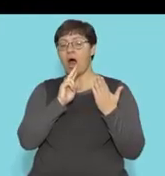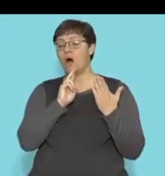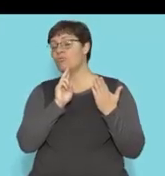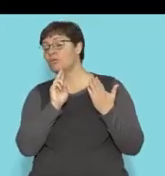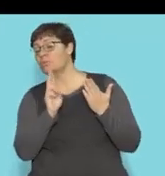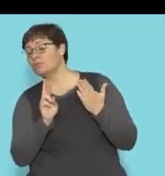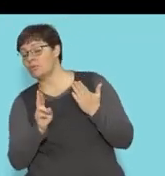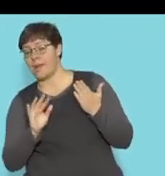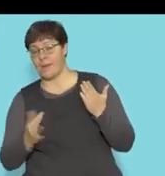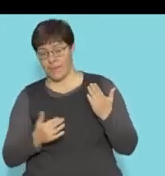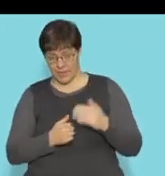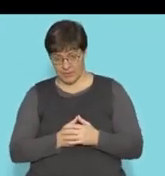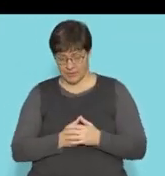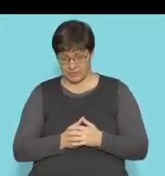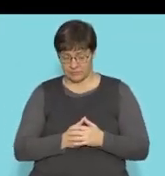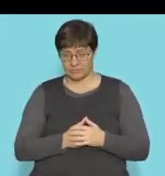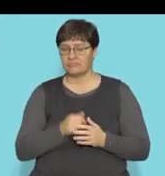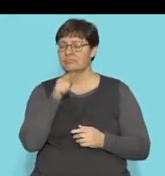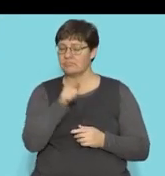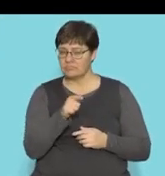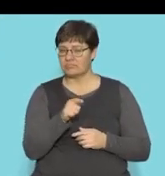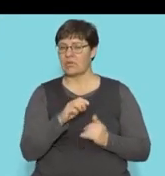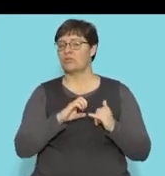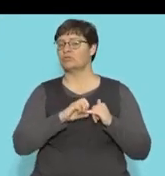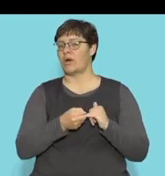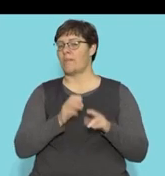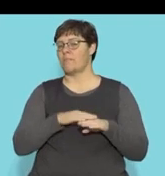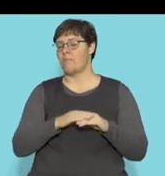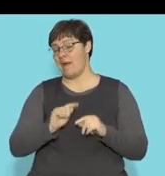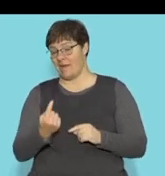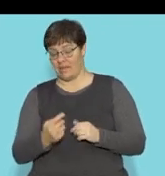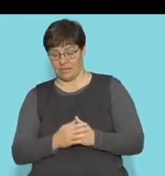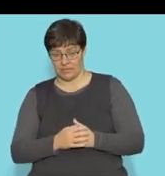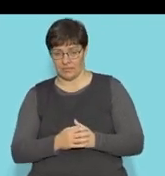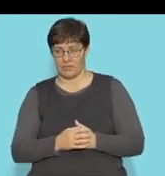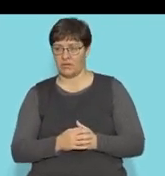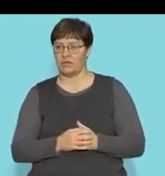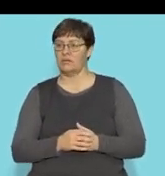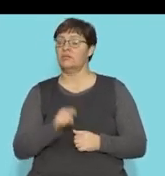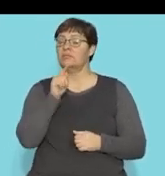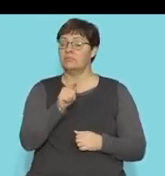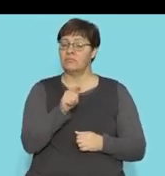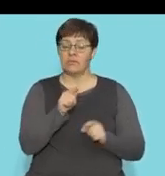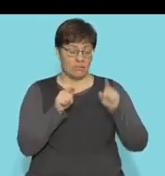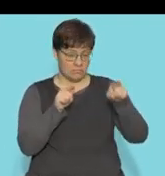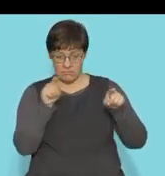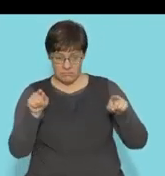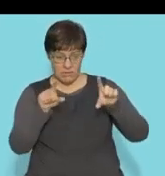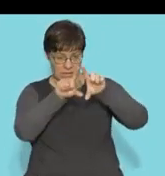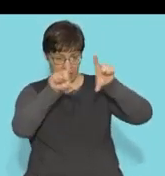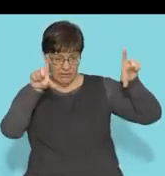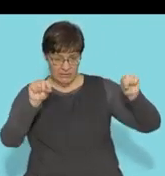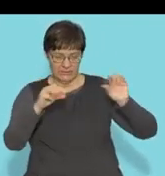questions. So we're here, data response questions. Let's try another one. Answer the questions based